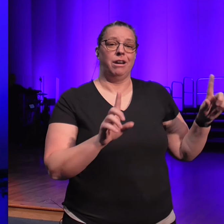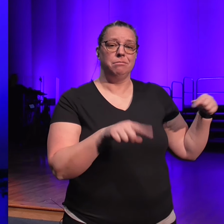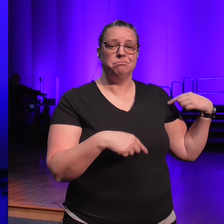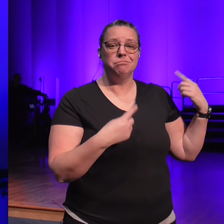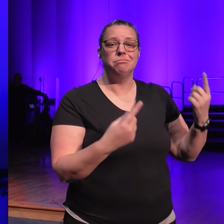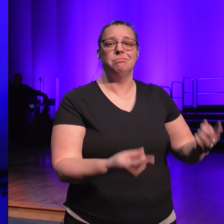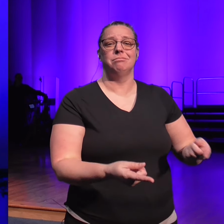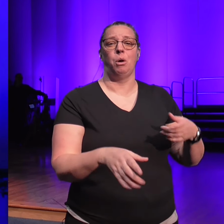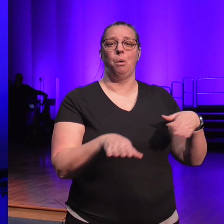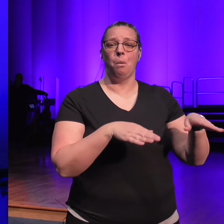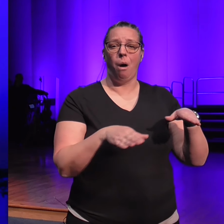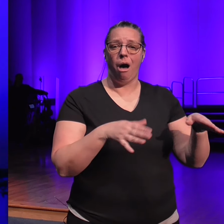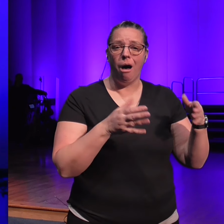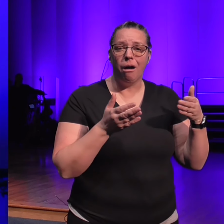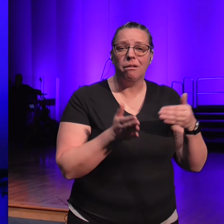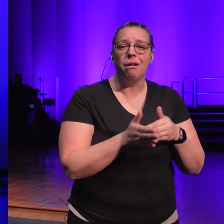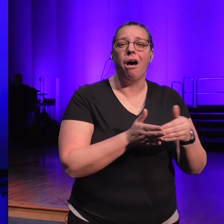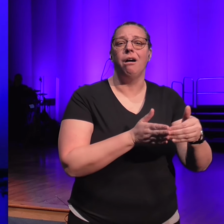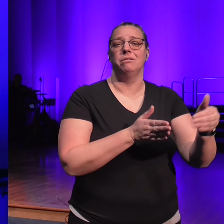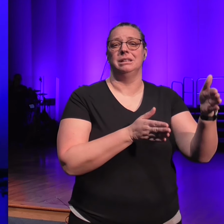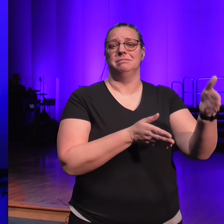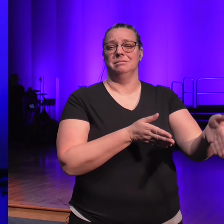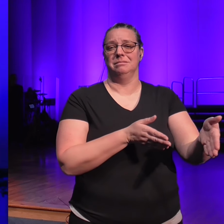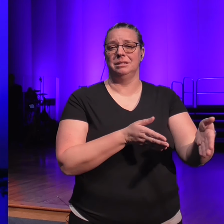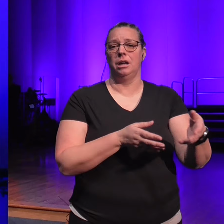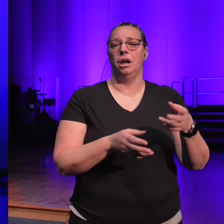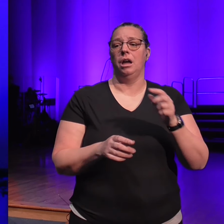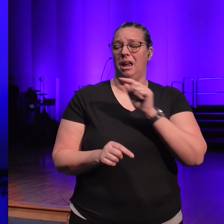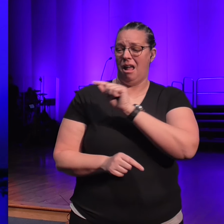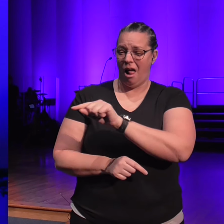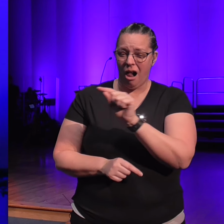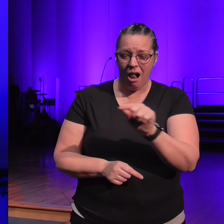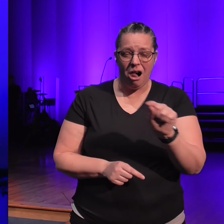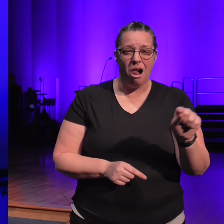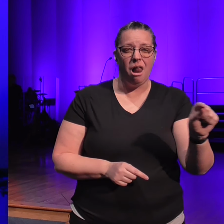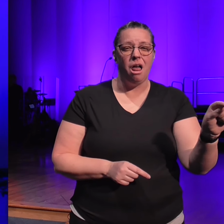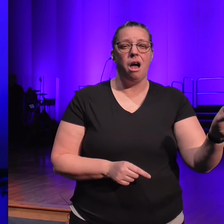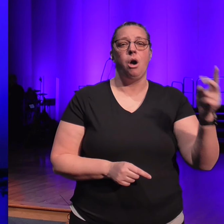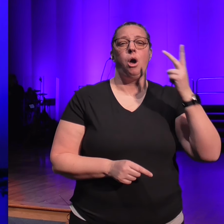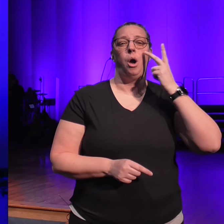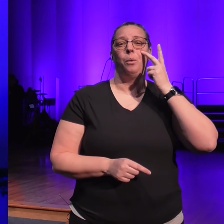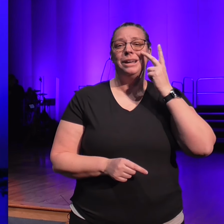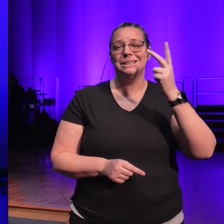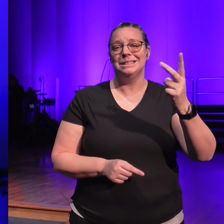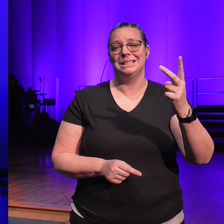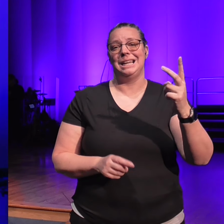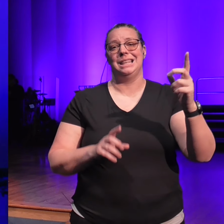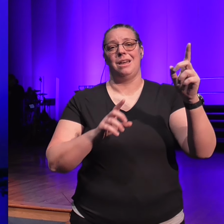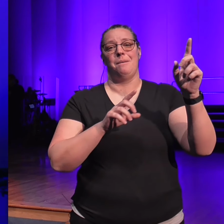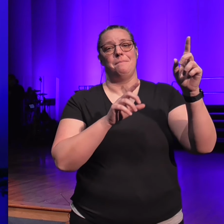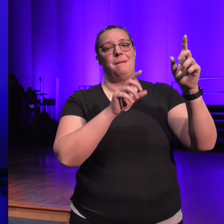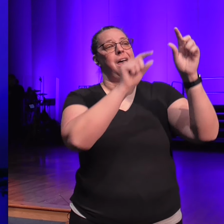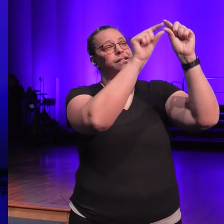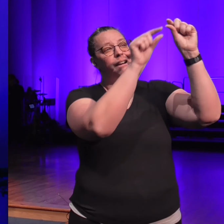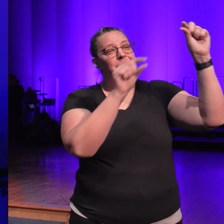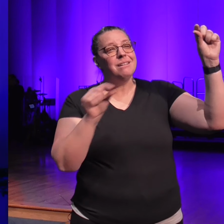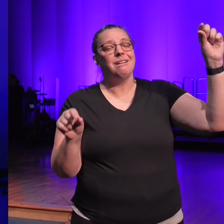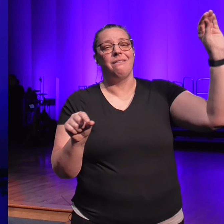them, see them as a ray of the sun this day. So we honor